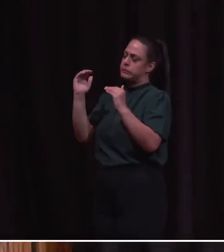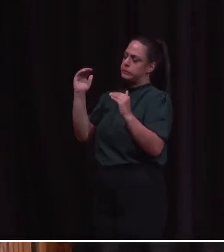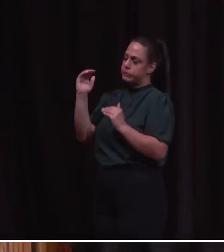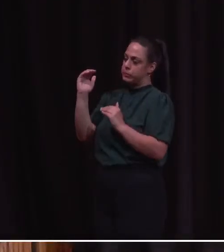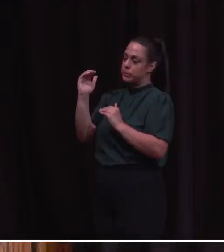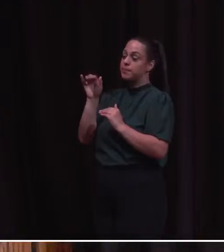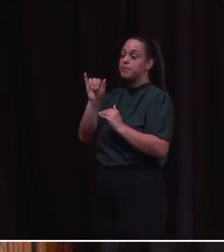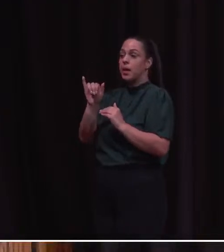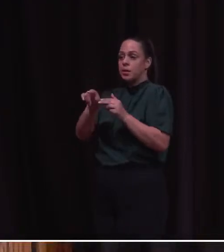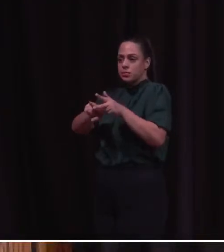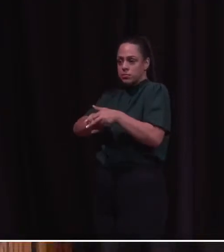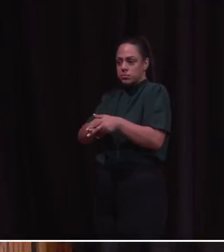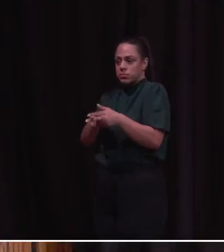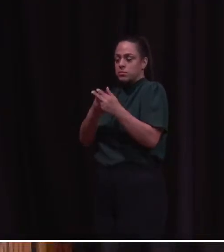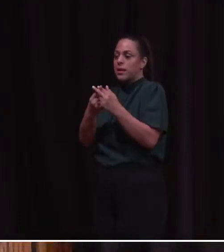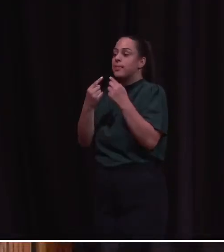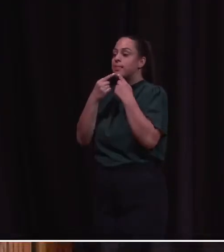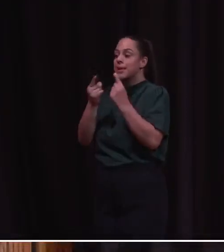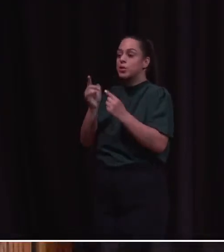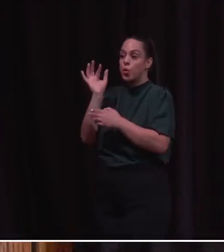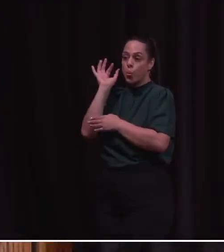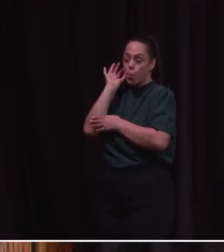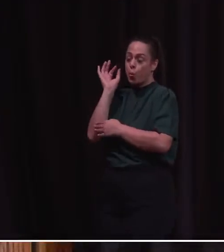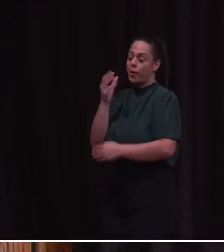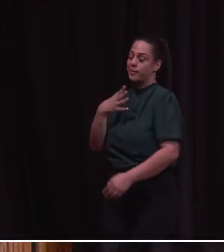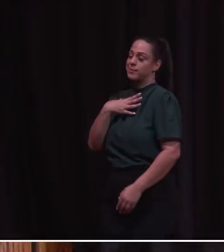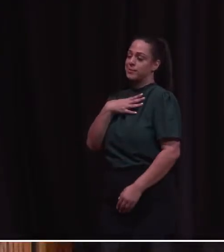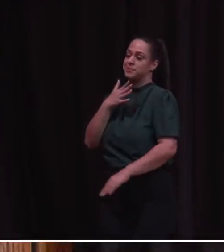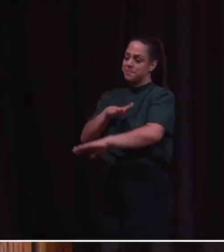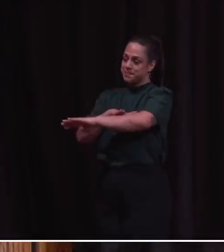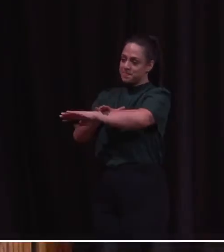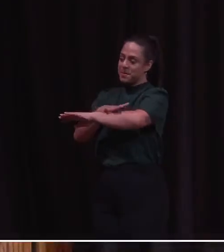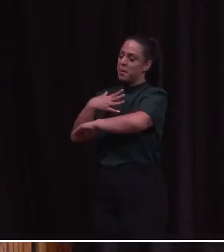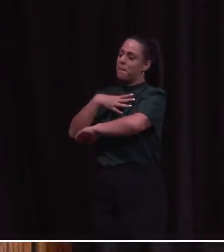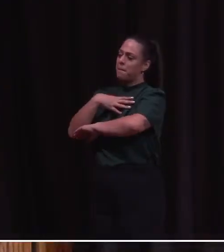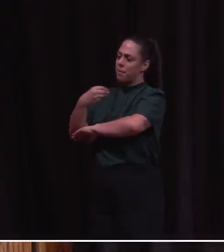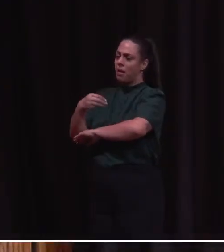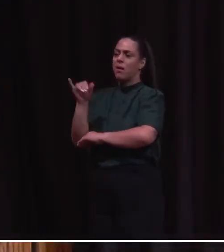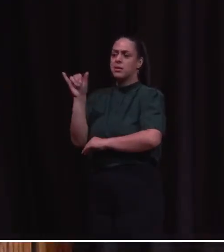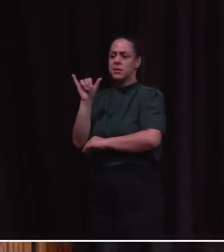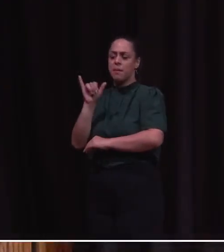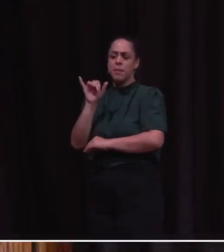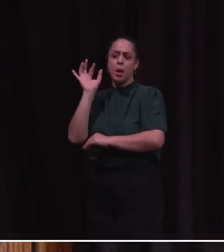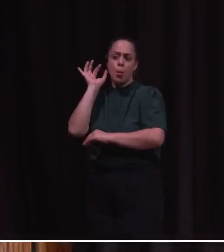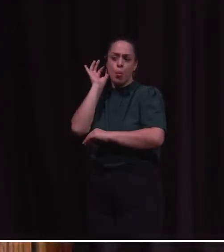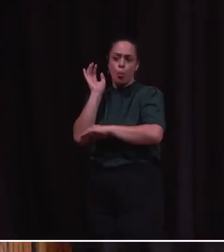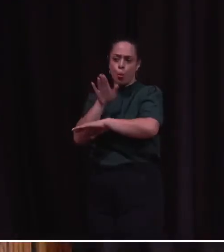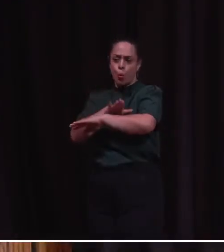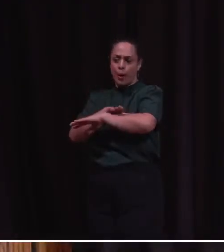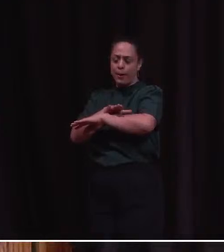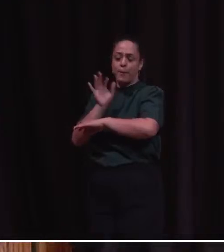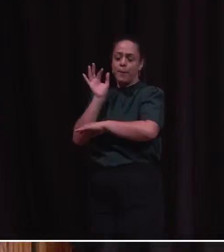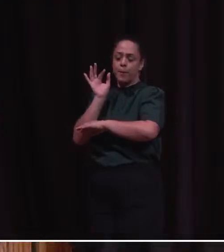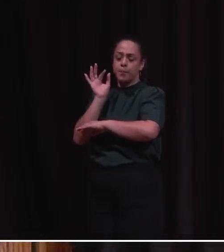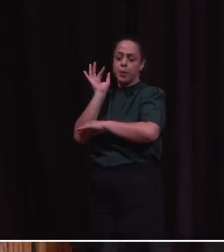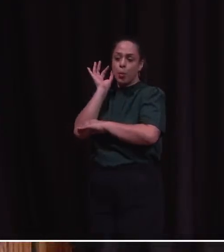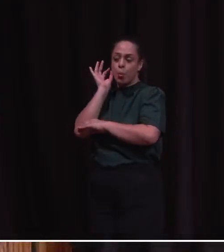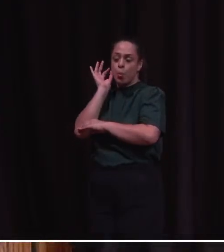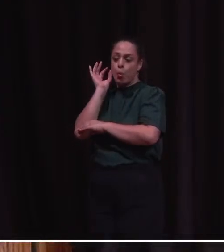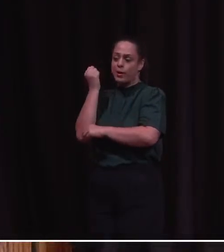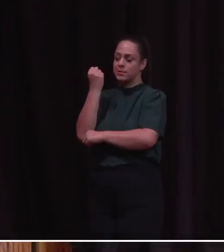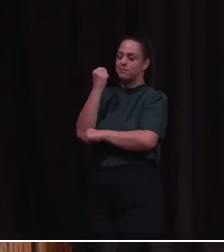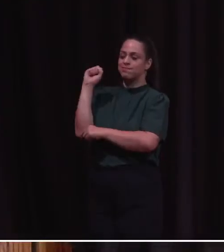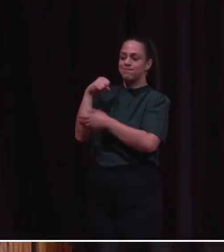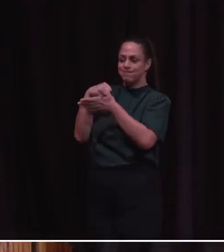by white women, nay, feminists, who told themselves and depicted African women as the